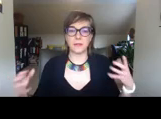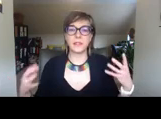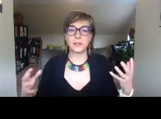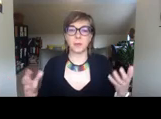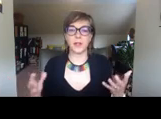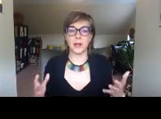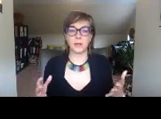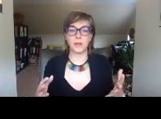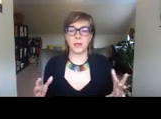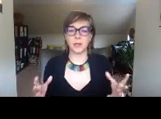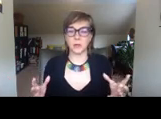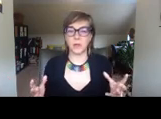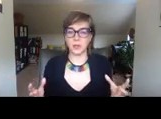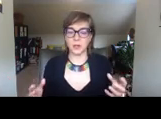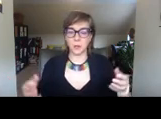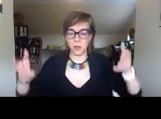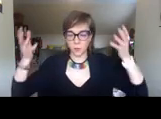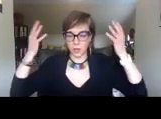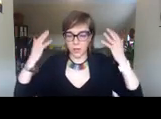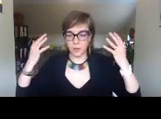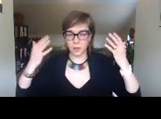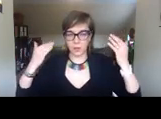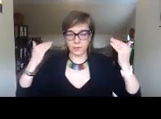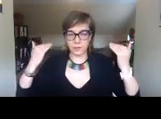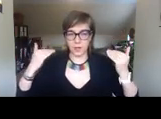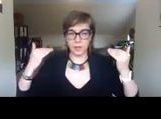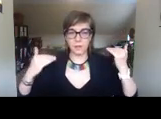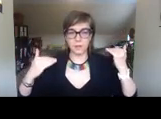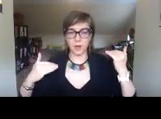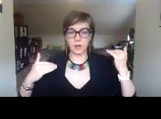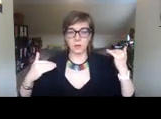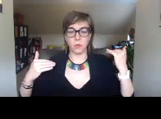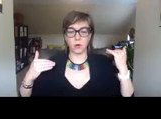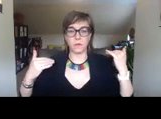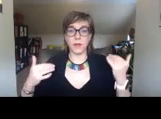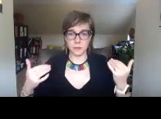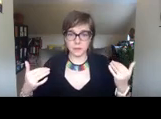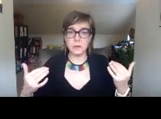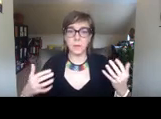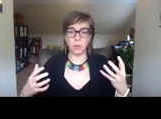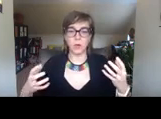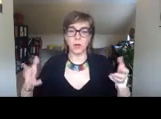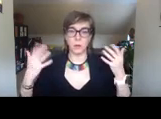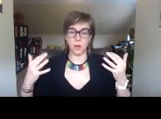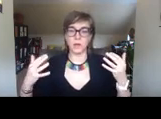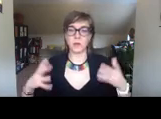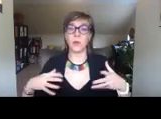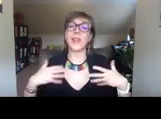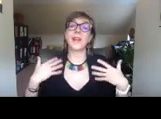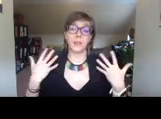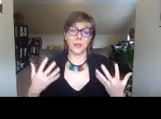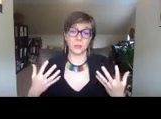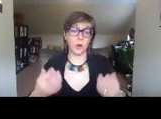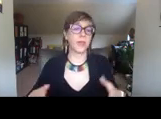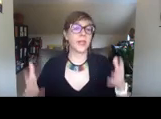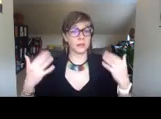it leads to breakdown in communication. We end up with that flight, fright, or fight mode in our brains, and we